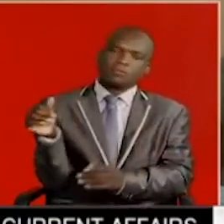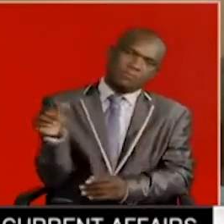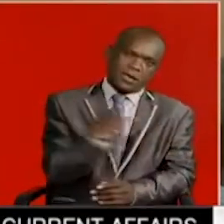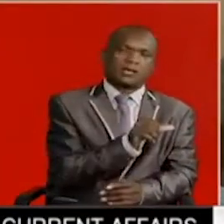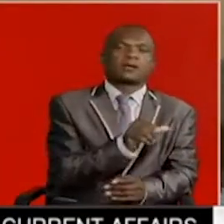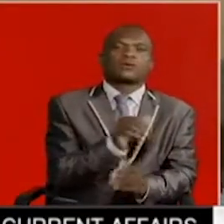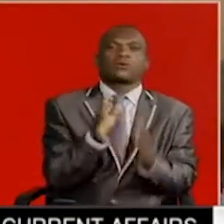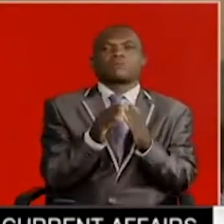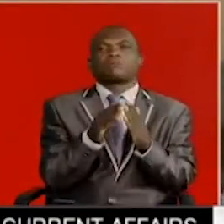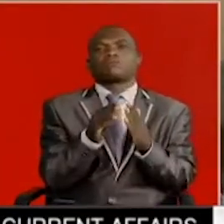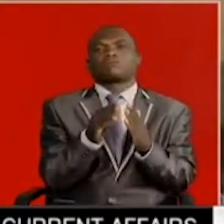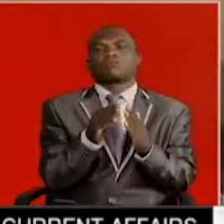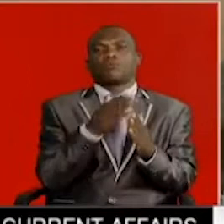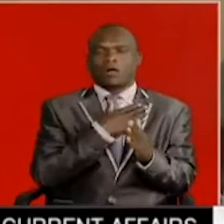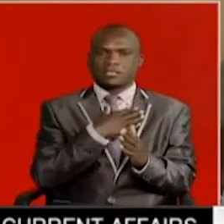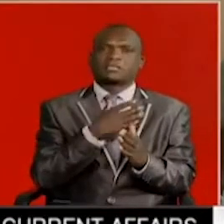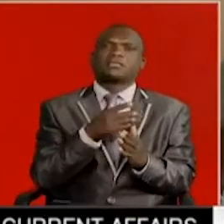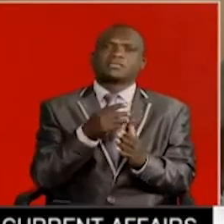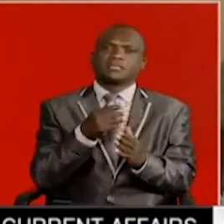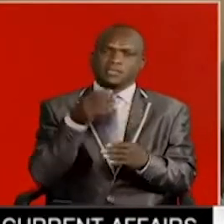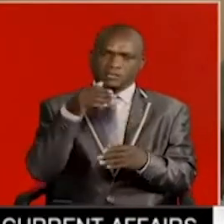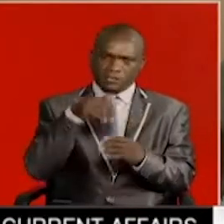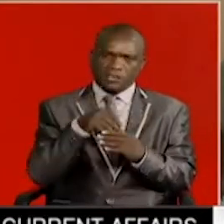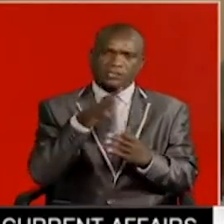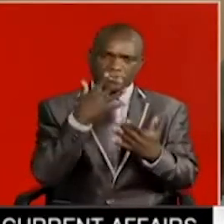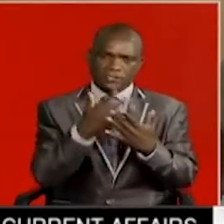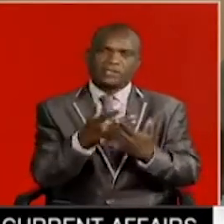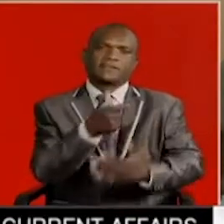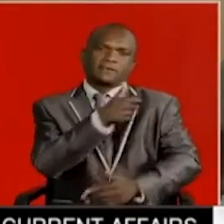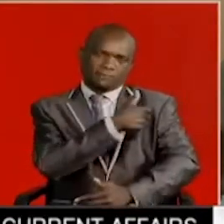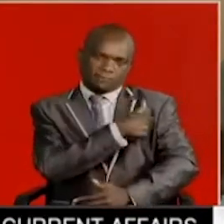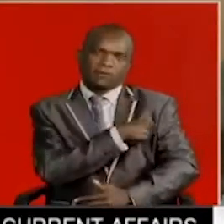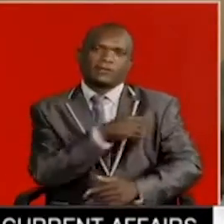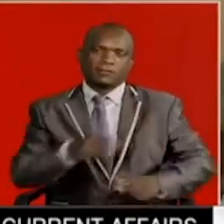back. And so we want to have their lives saved.